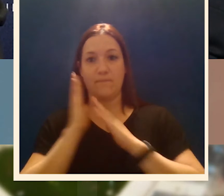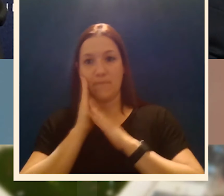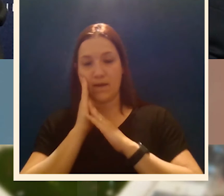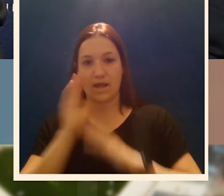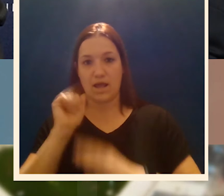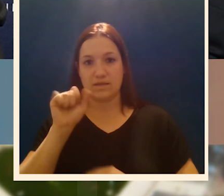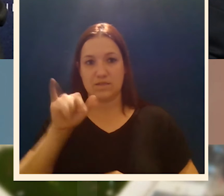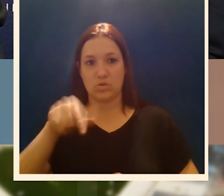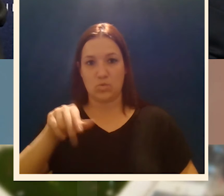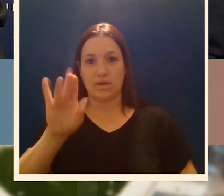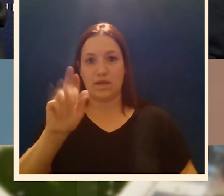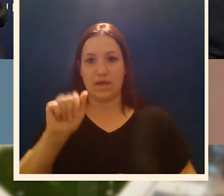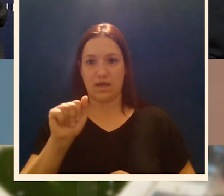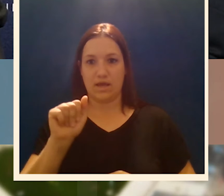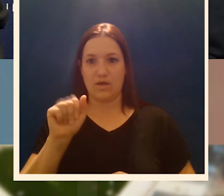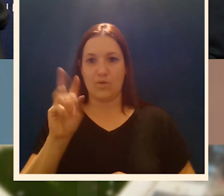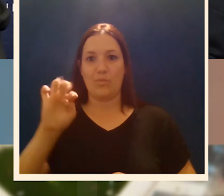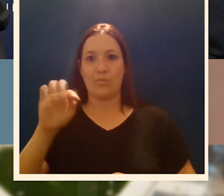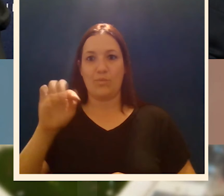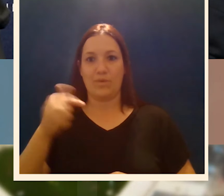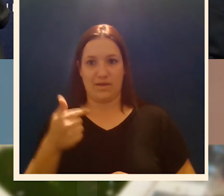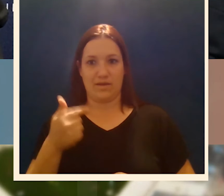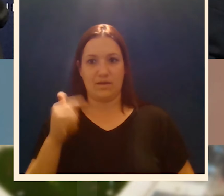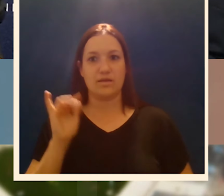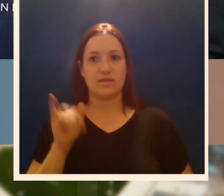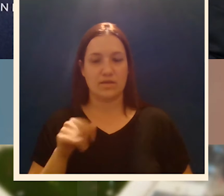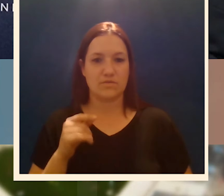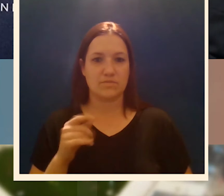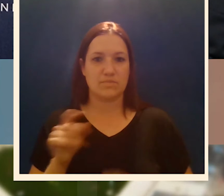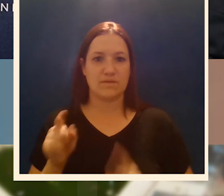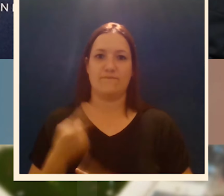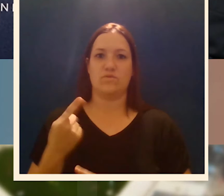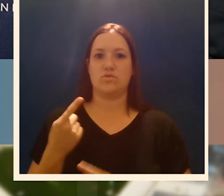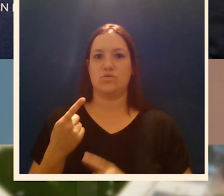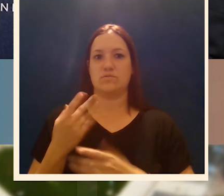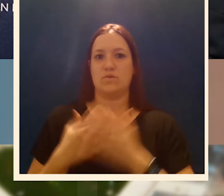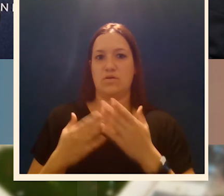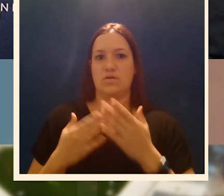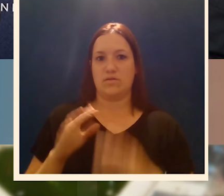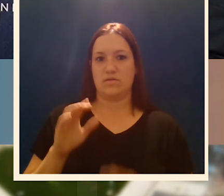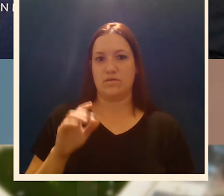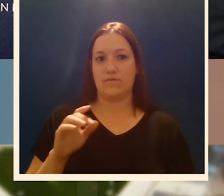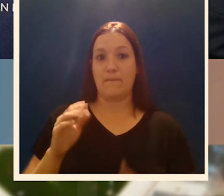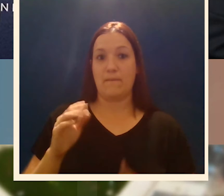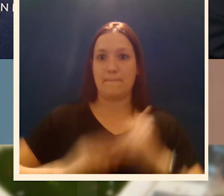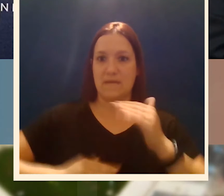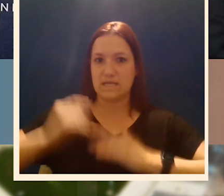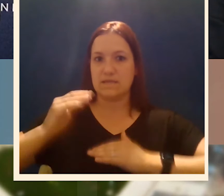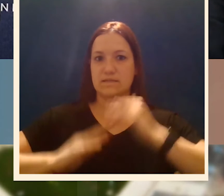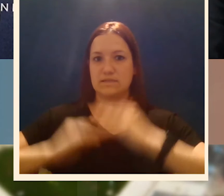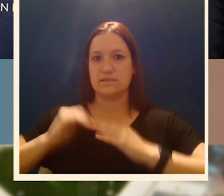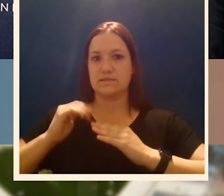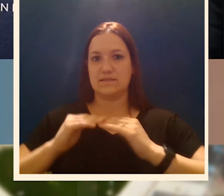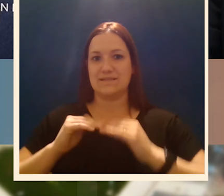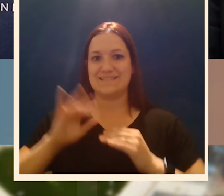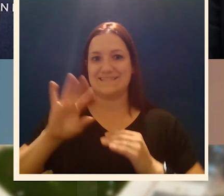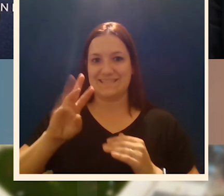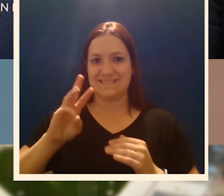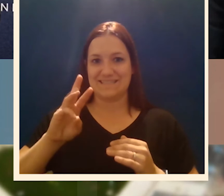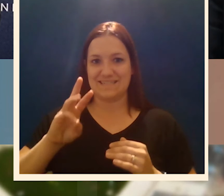literally building six to seven more of those Acequia wing towers over a 30-40 year